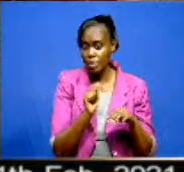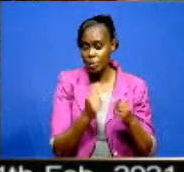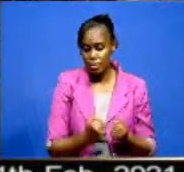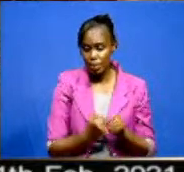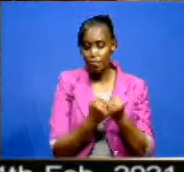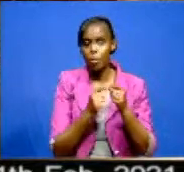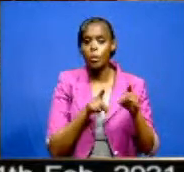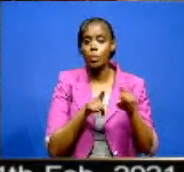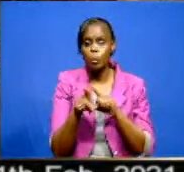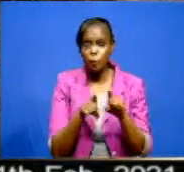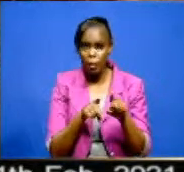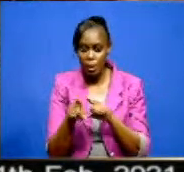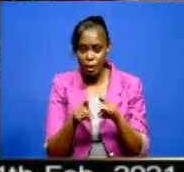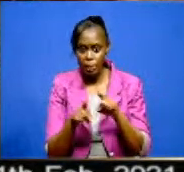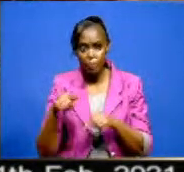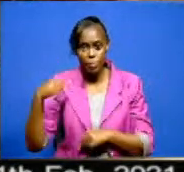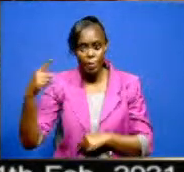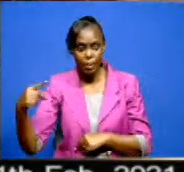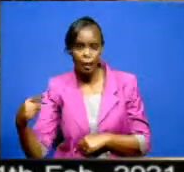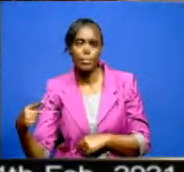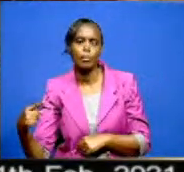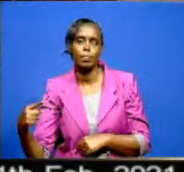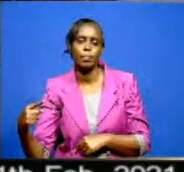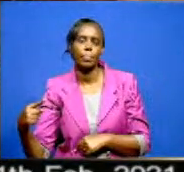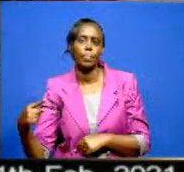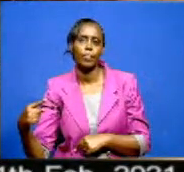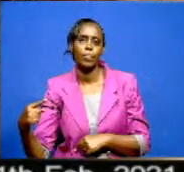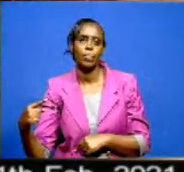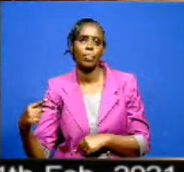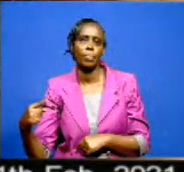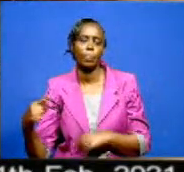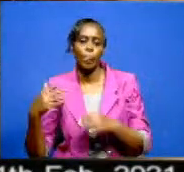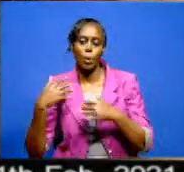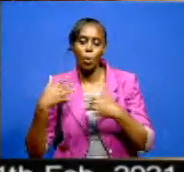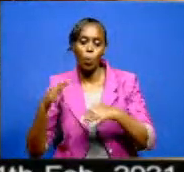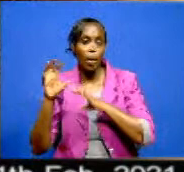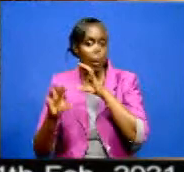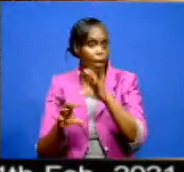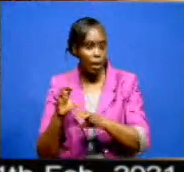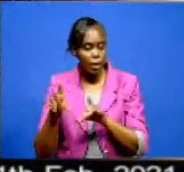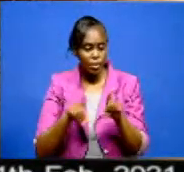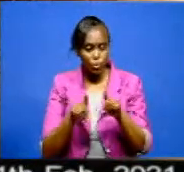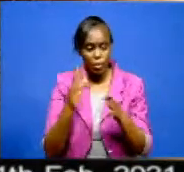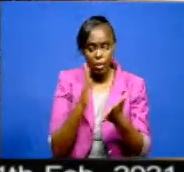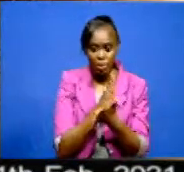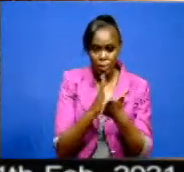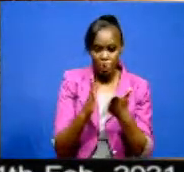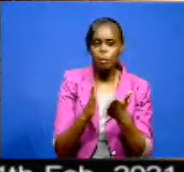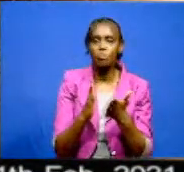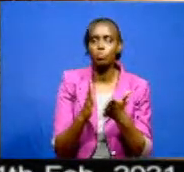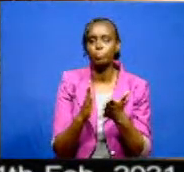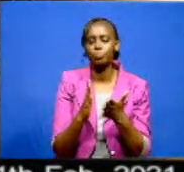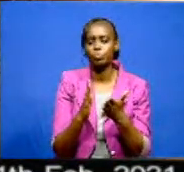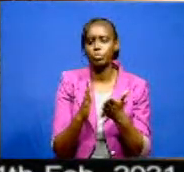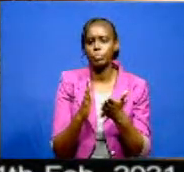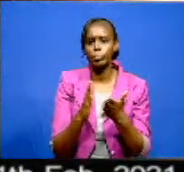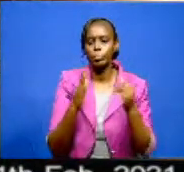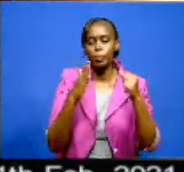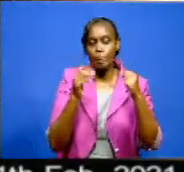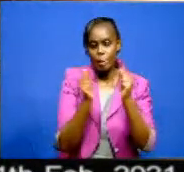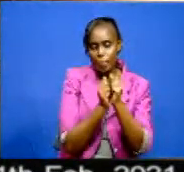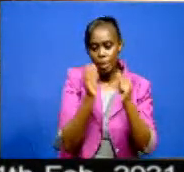tourism industry. Madam Speaker, the wildlife-related tourism sector contributes about over